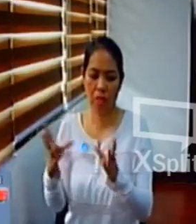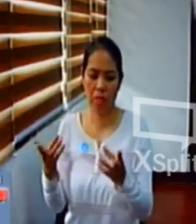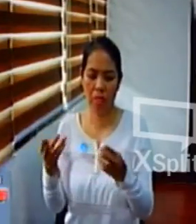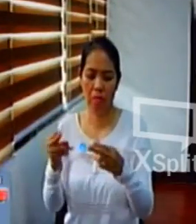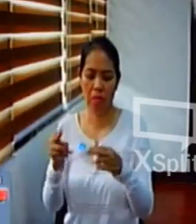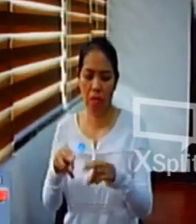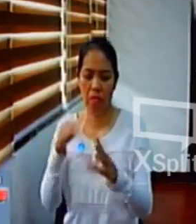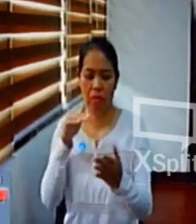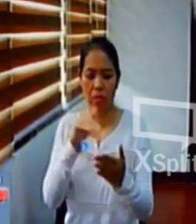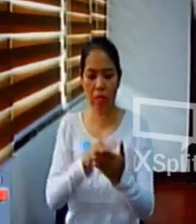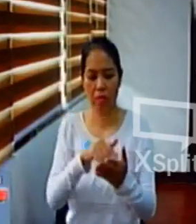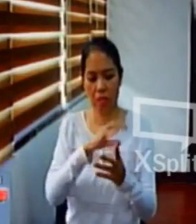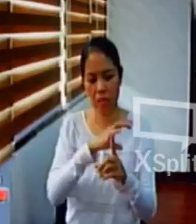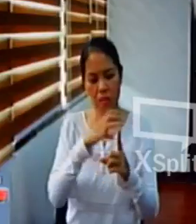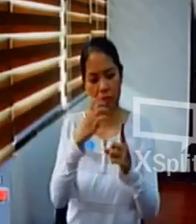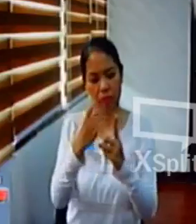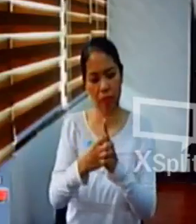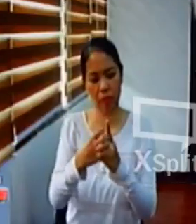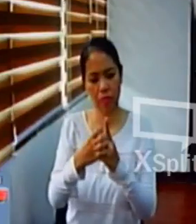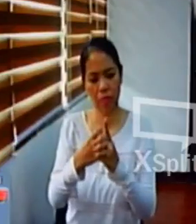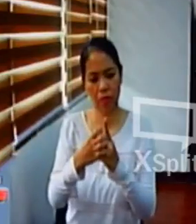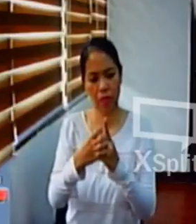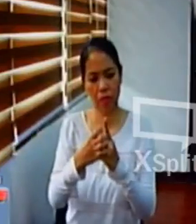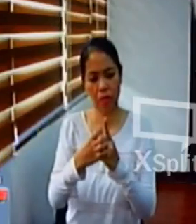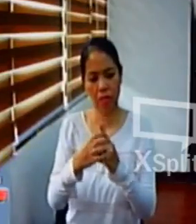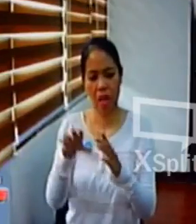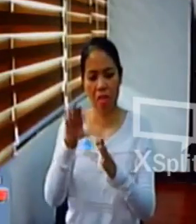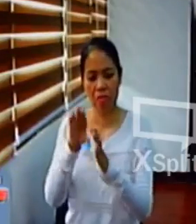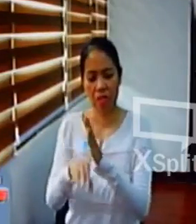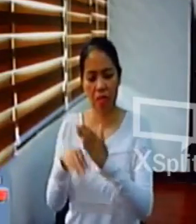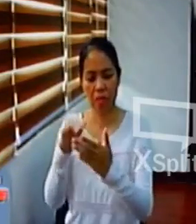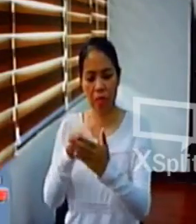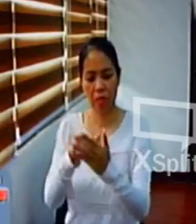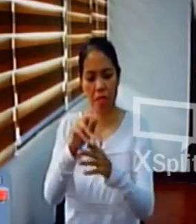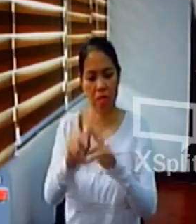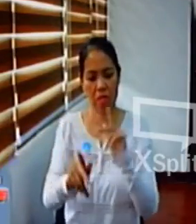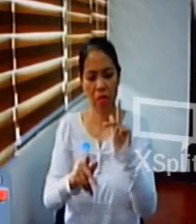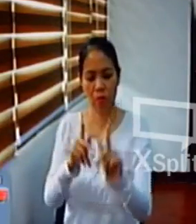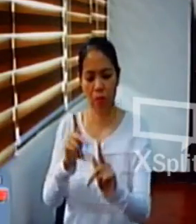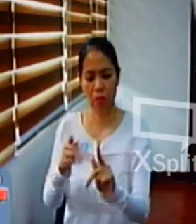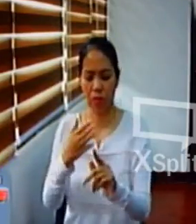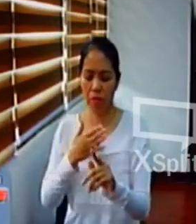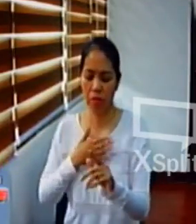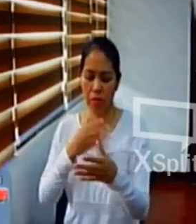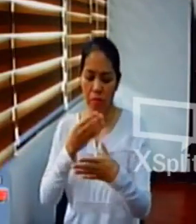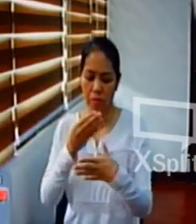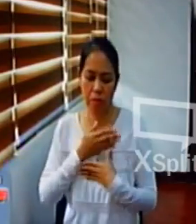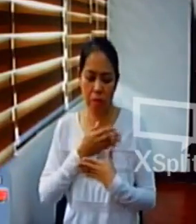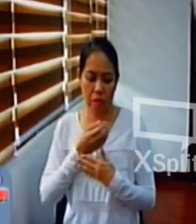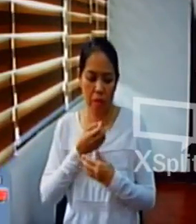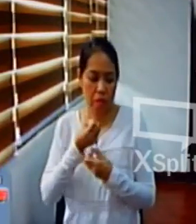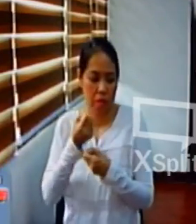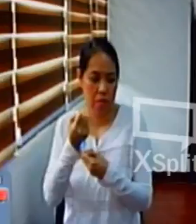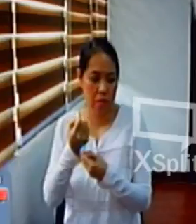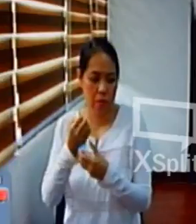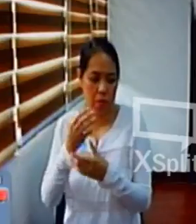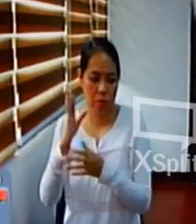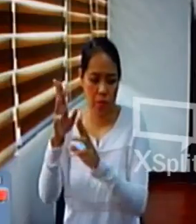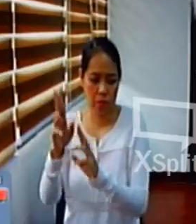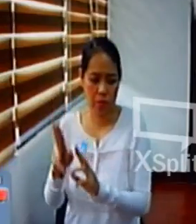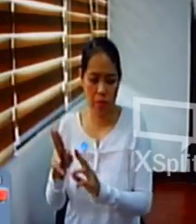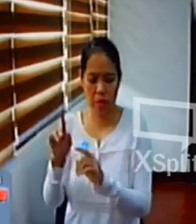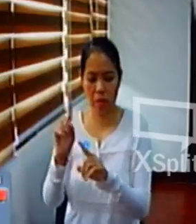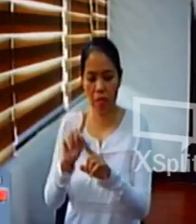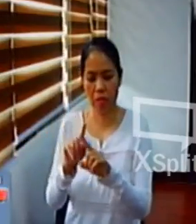and against our country and our people. And therefore, it is my submission, Your Honor, that this party should